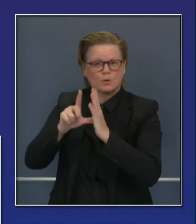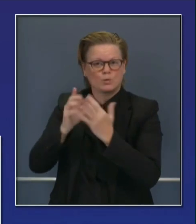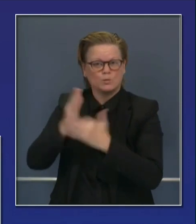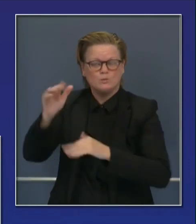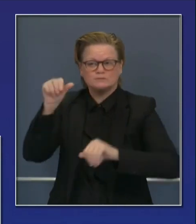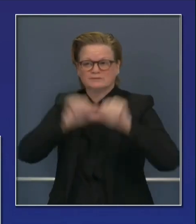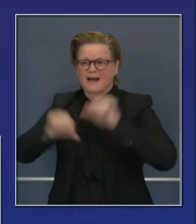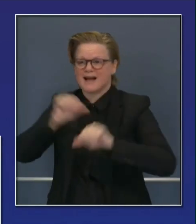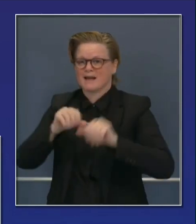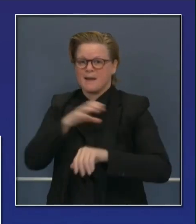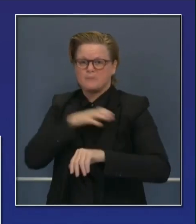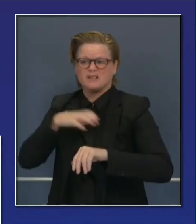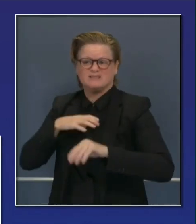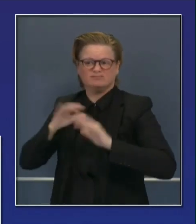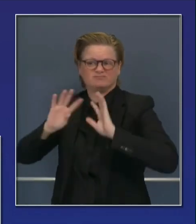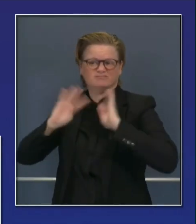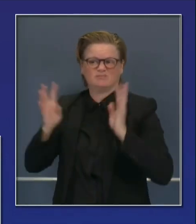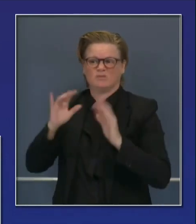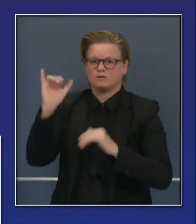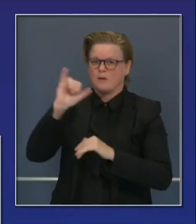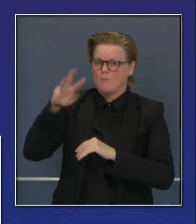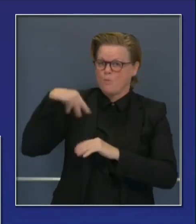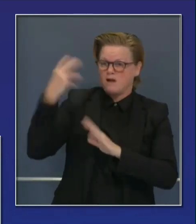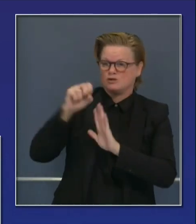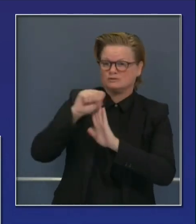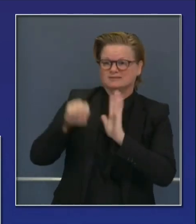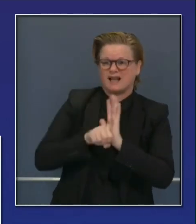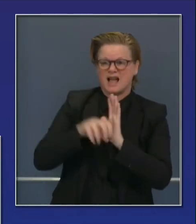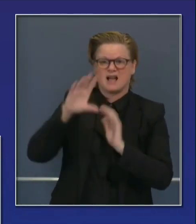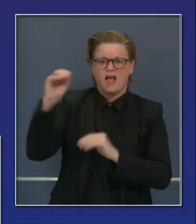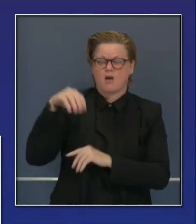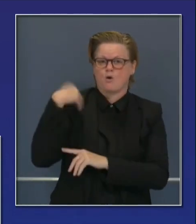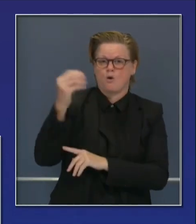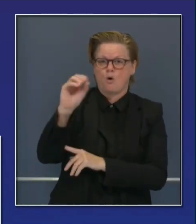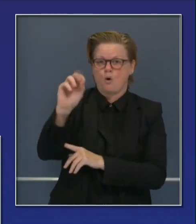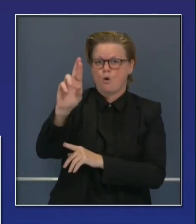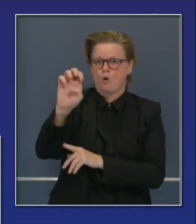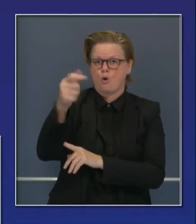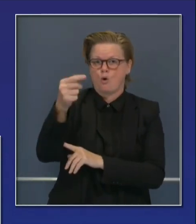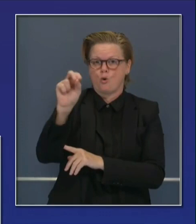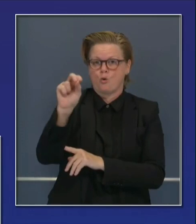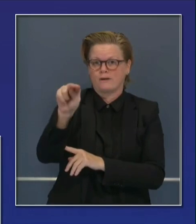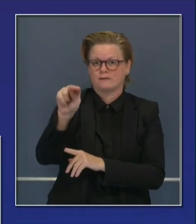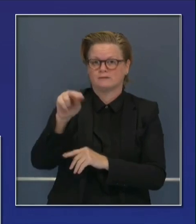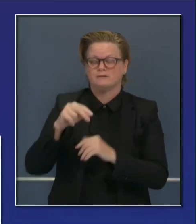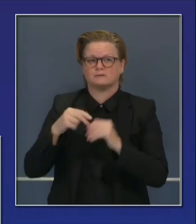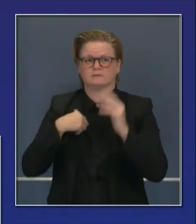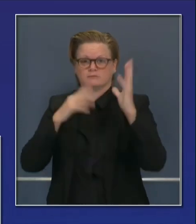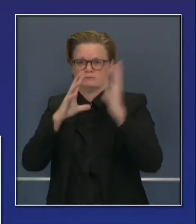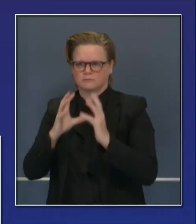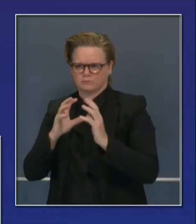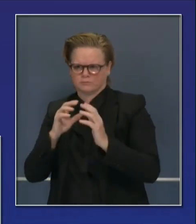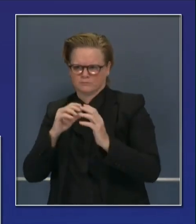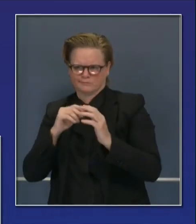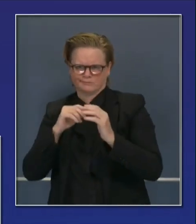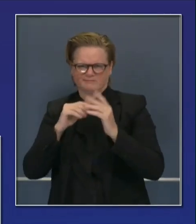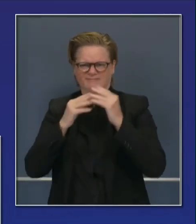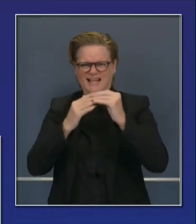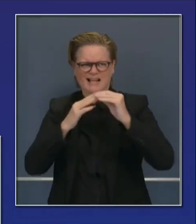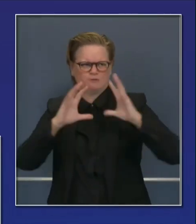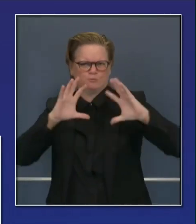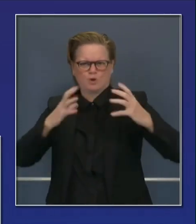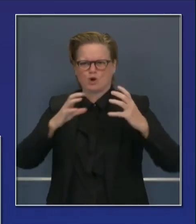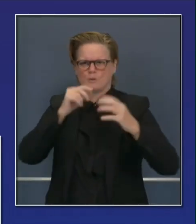State and Oregon and with some of the world's leading experts that happen to represent this 11-member body. They have been very